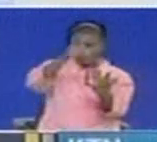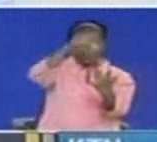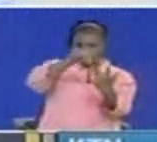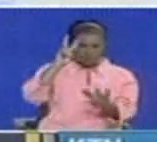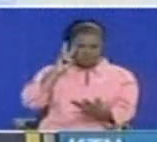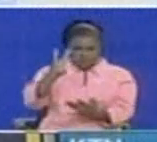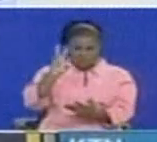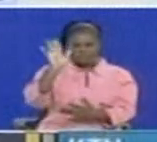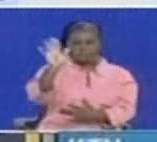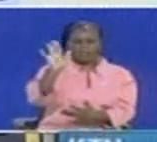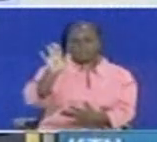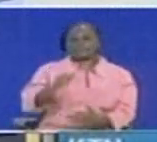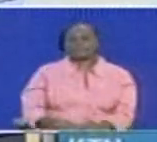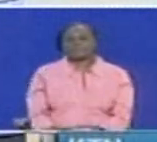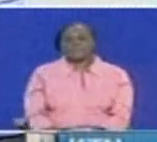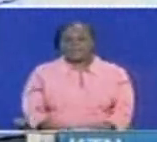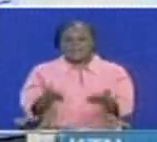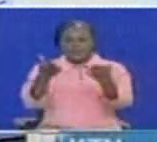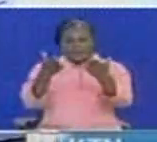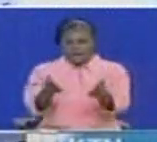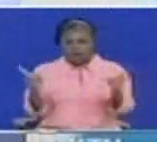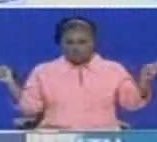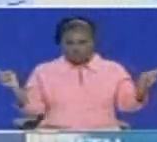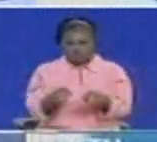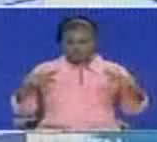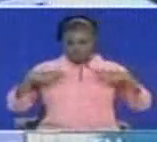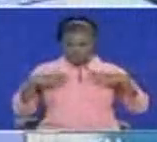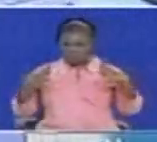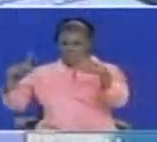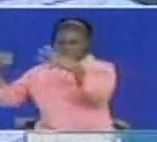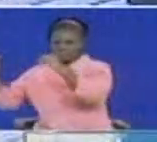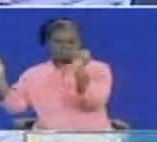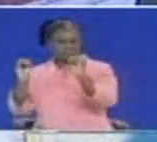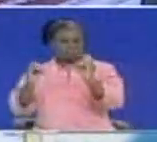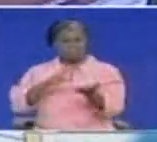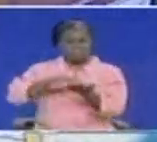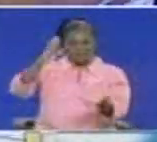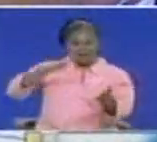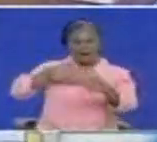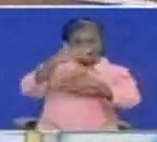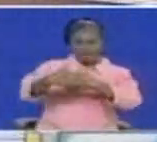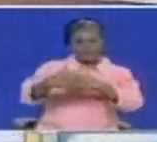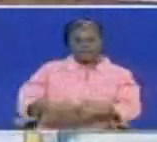the tail end of this bulletin. As for now, take a short break, but don't you go away. We have much more after that.